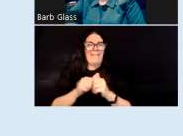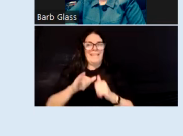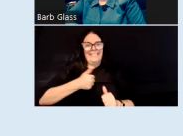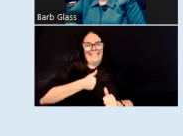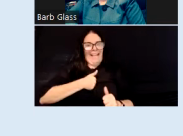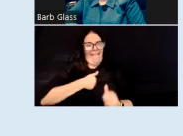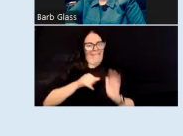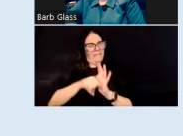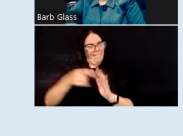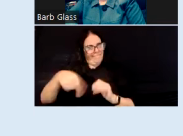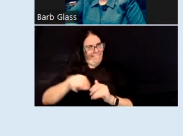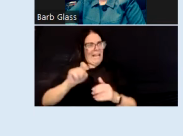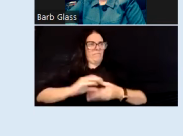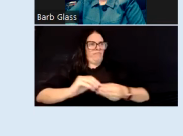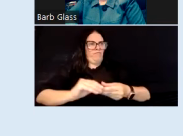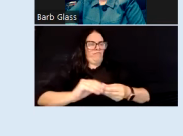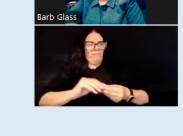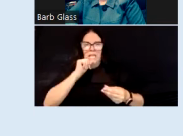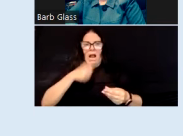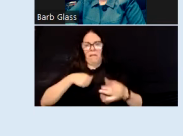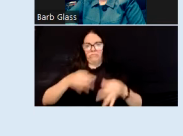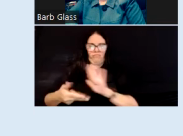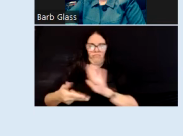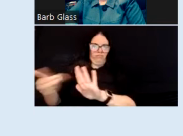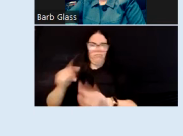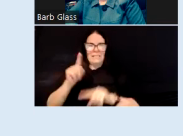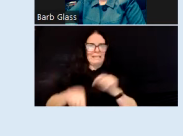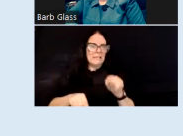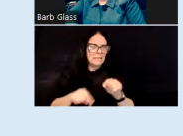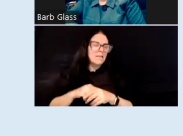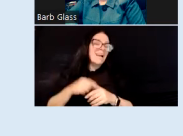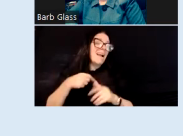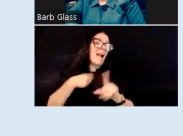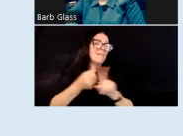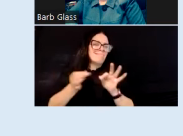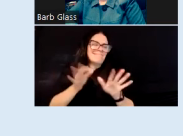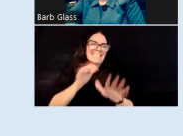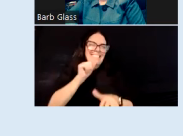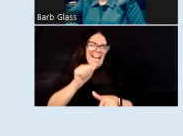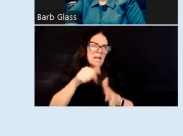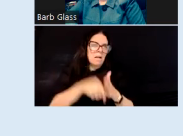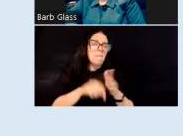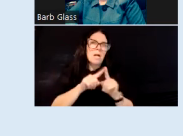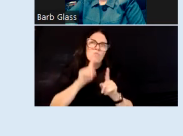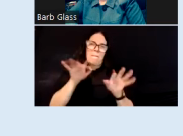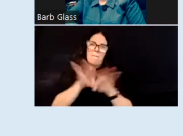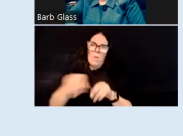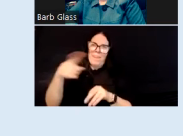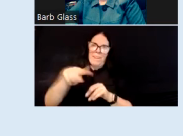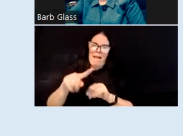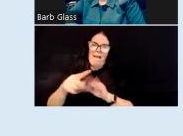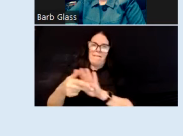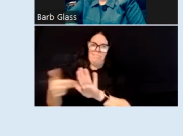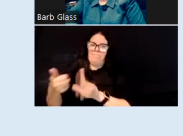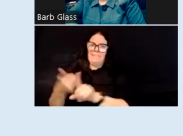piece. And I'm not going to get into too much detail on it. But it's just, you need to be aware of it. You